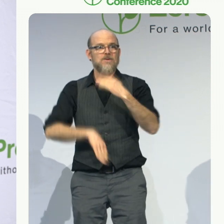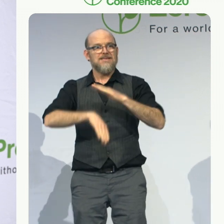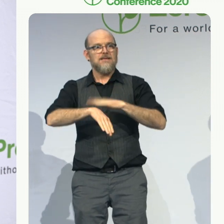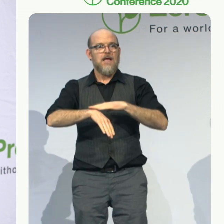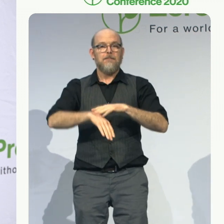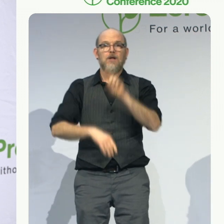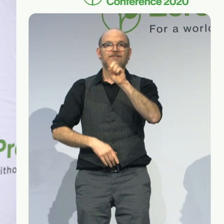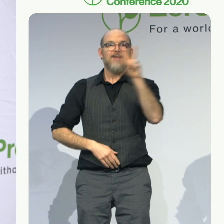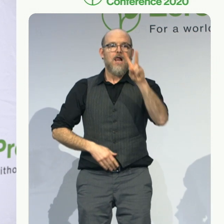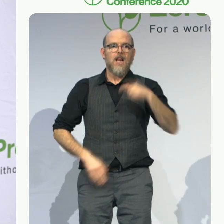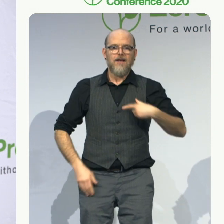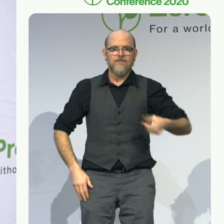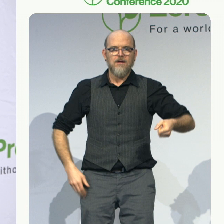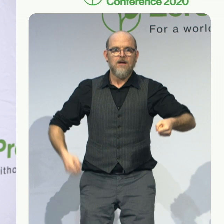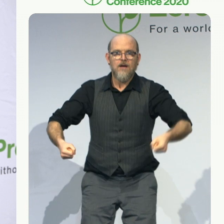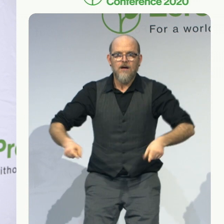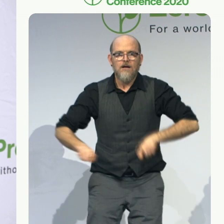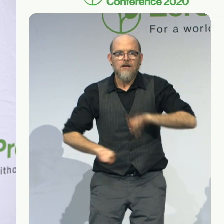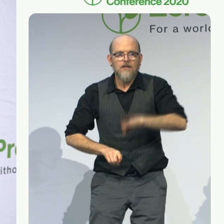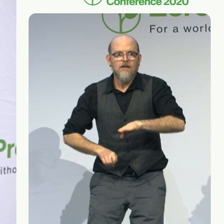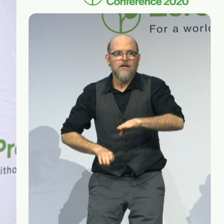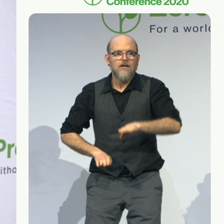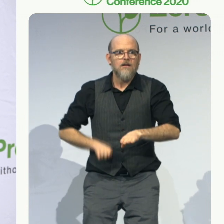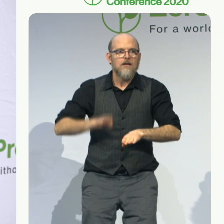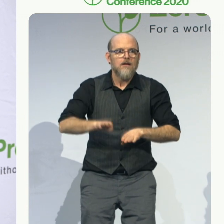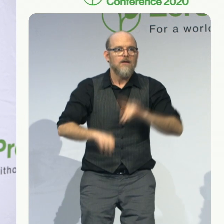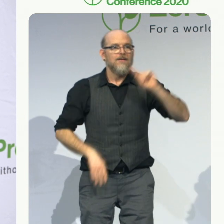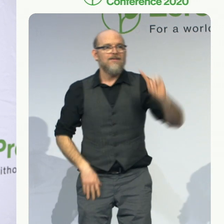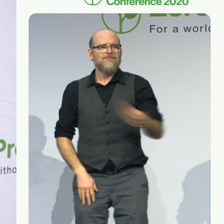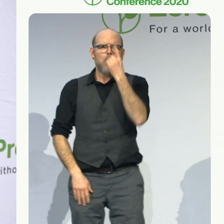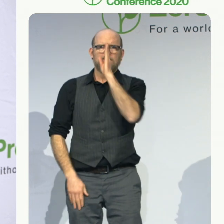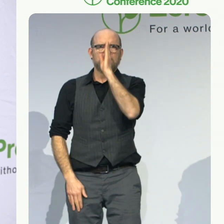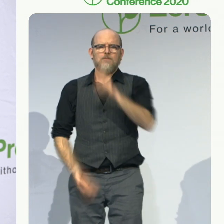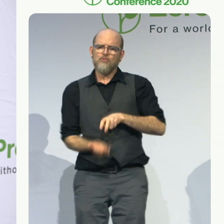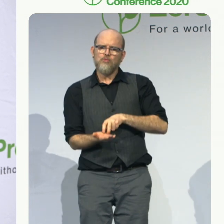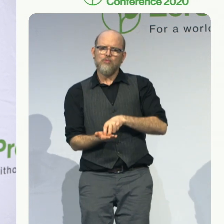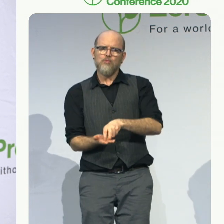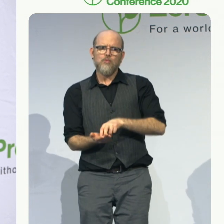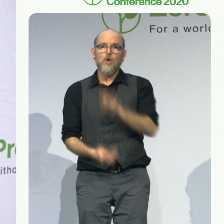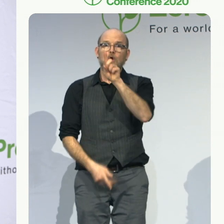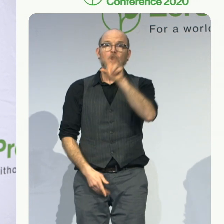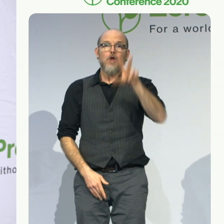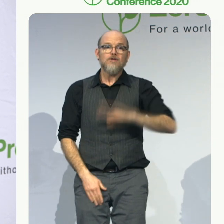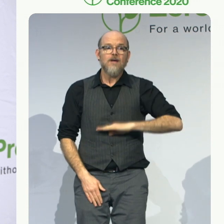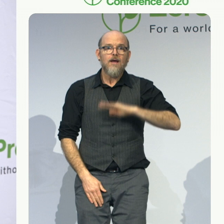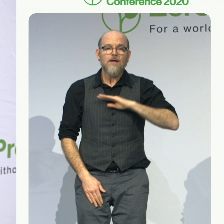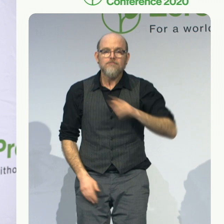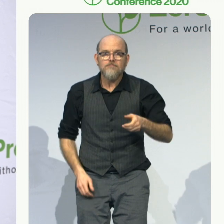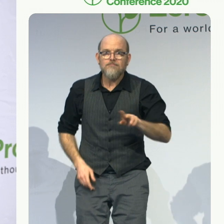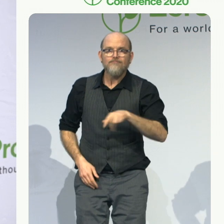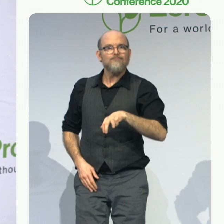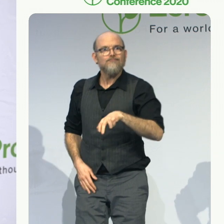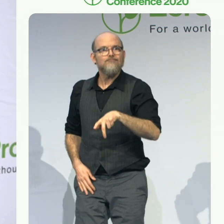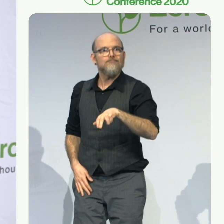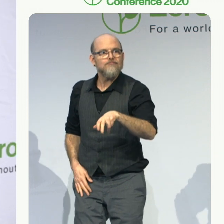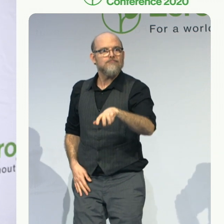I walked on a straight line at the age of 13. In the absence of qualitative physiotherapy